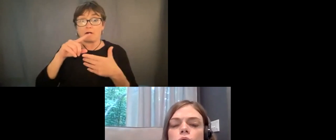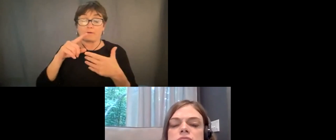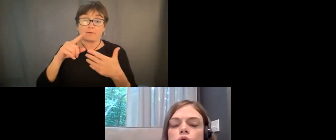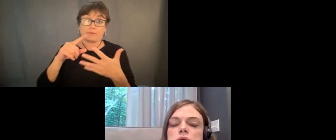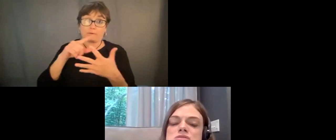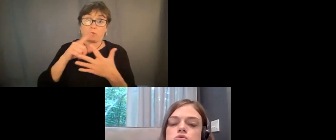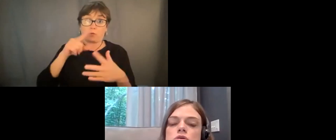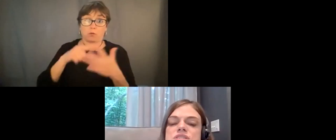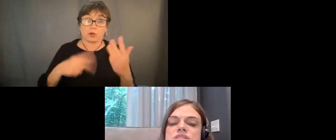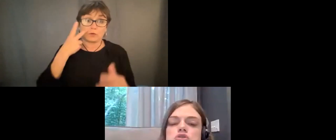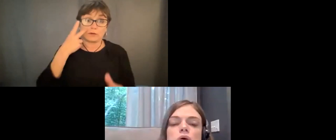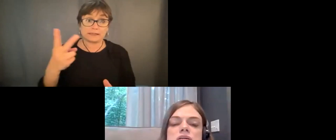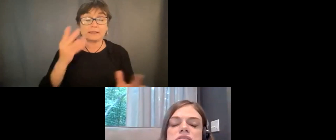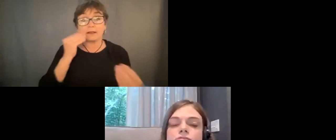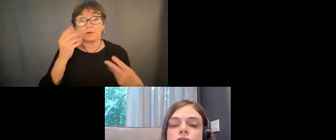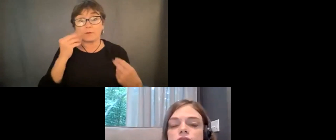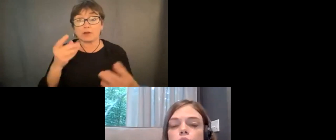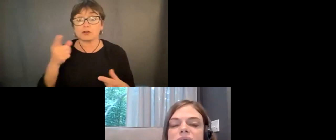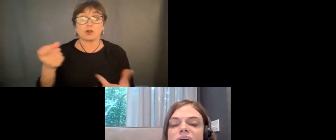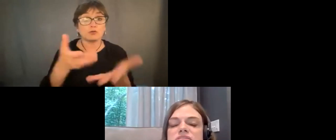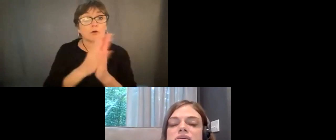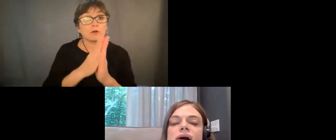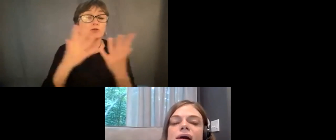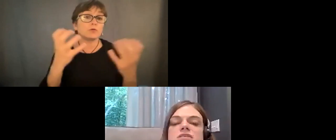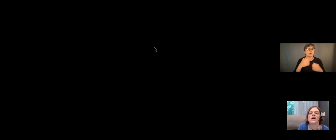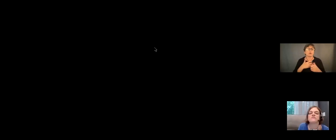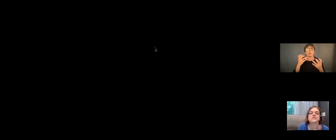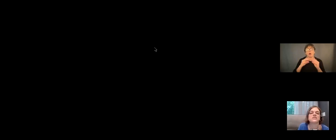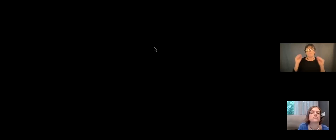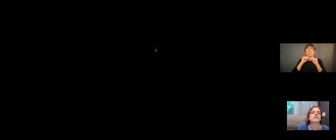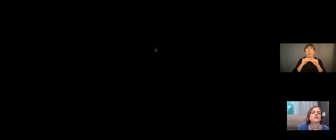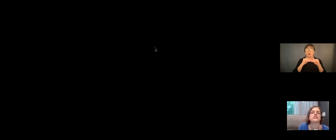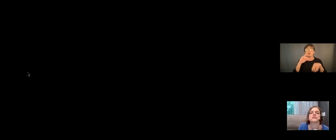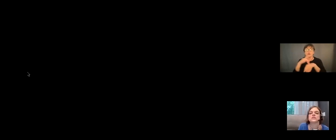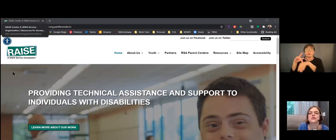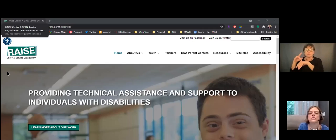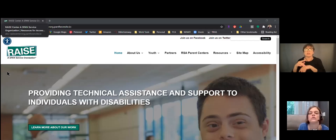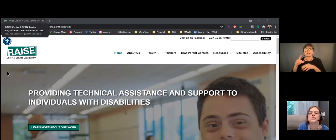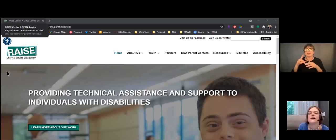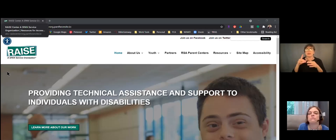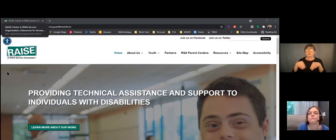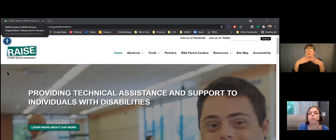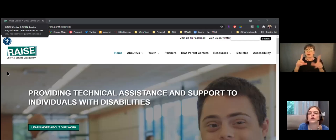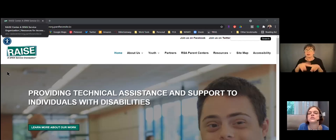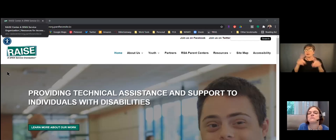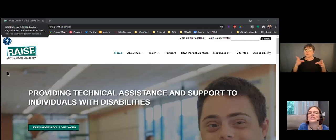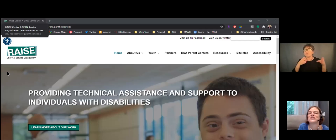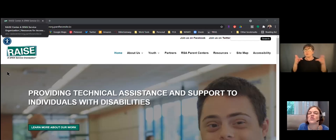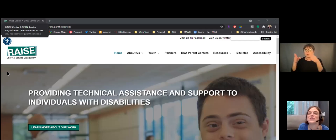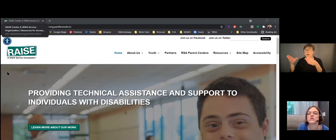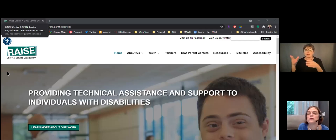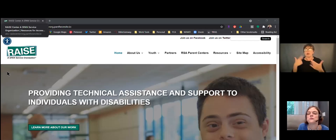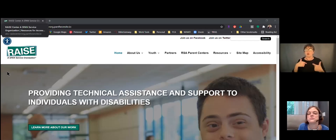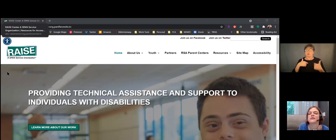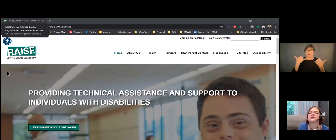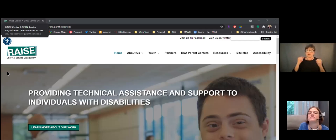you wanted more resources, you wanted a different format. And obviously we are still working on making sure